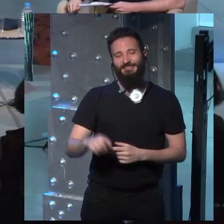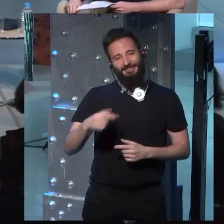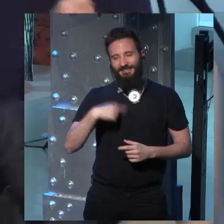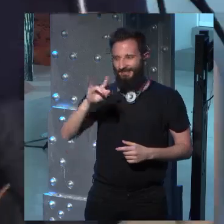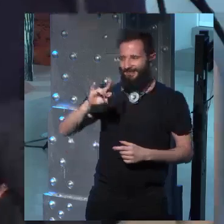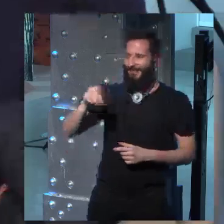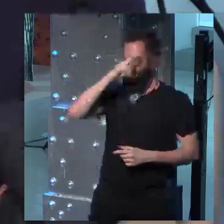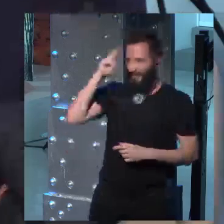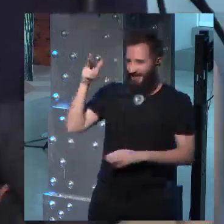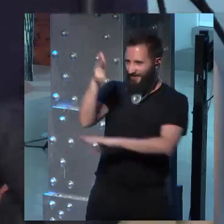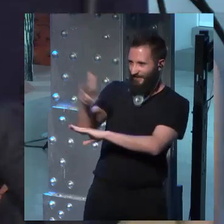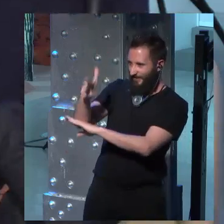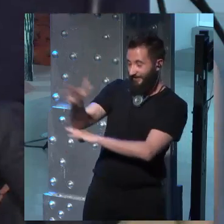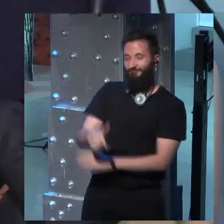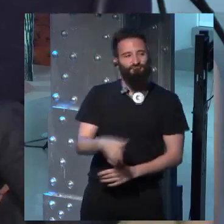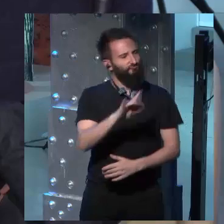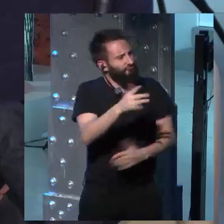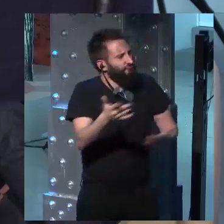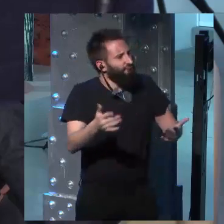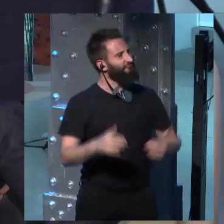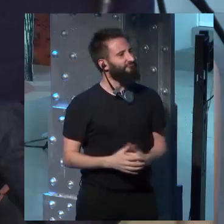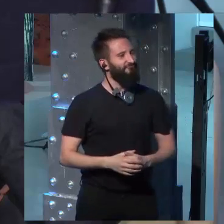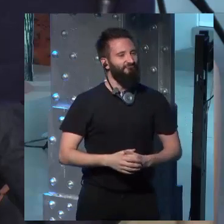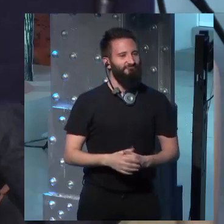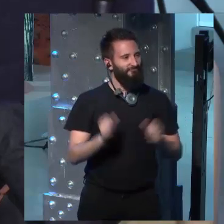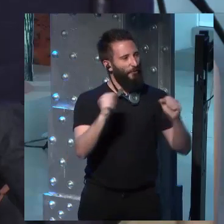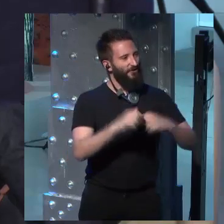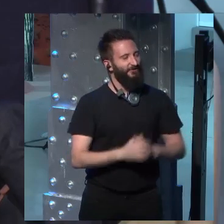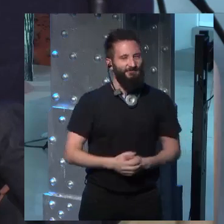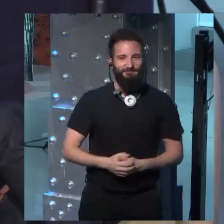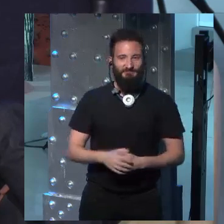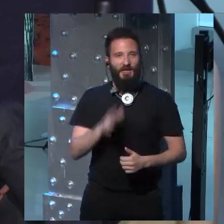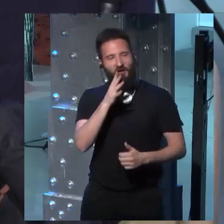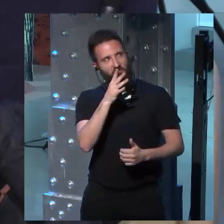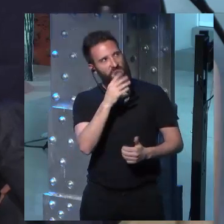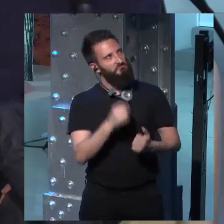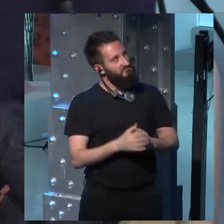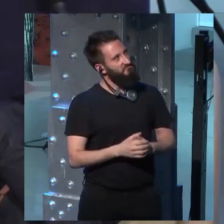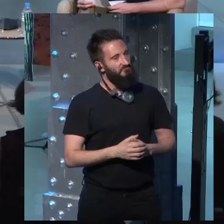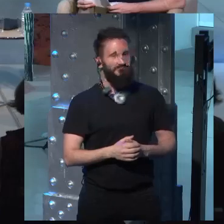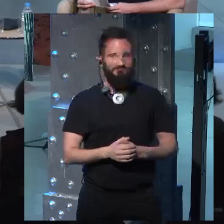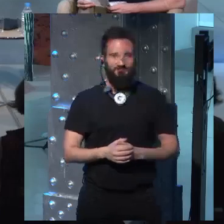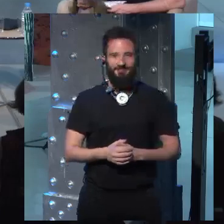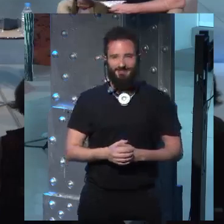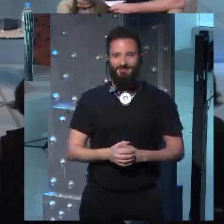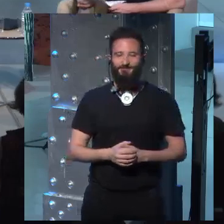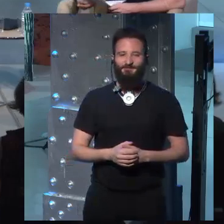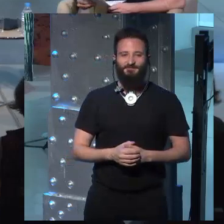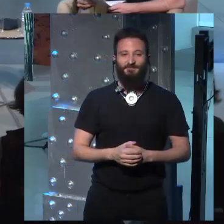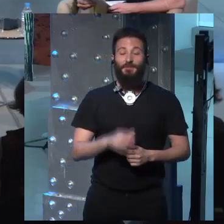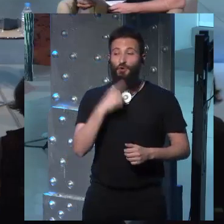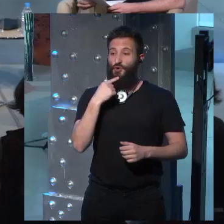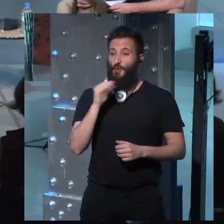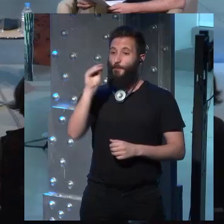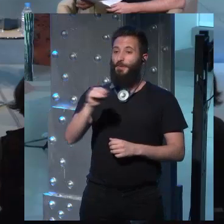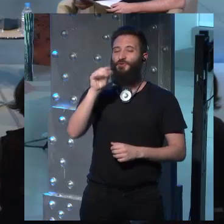oh yeah. Well, now can I be in it? Jesus. No, I have to stay in Albuquerque. Continuando con esta pregunta, os voy a hacer una